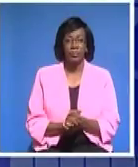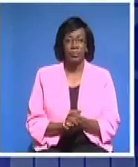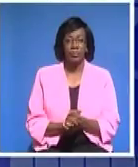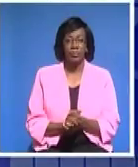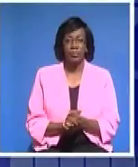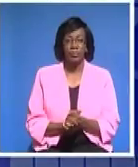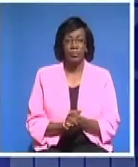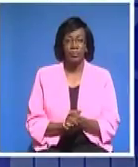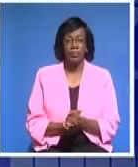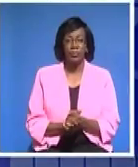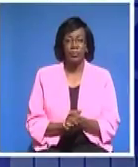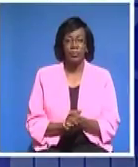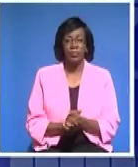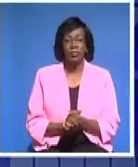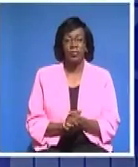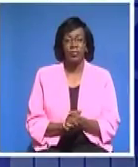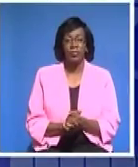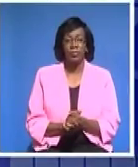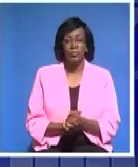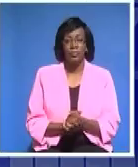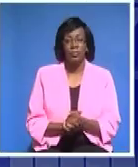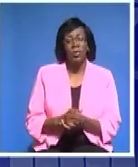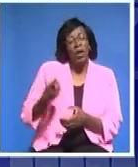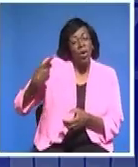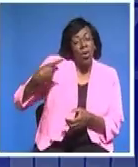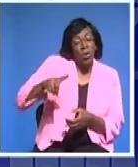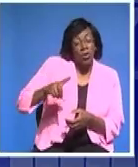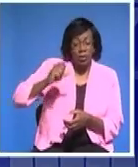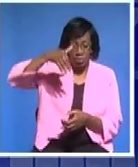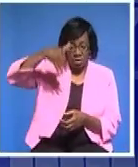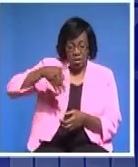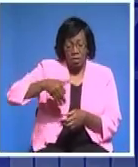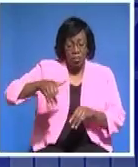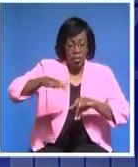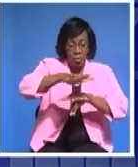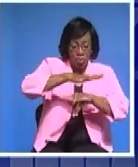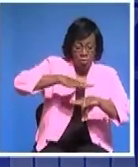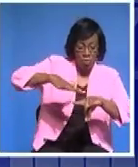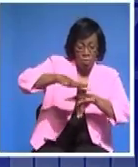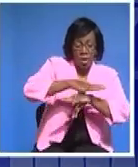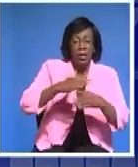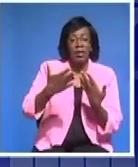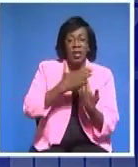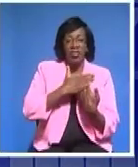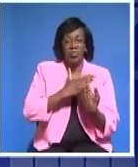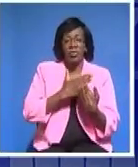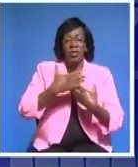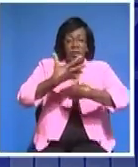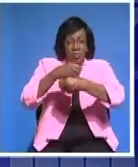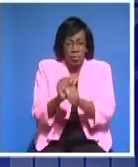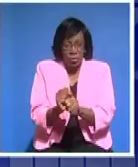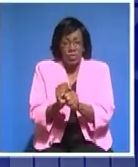Even though the Namibian wildlife and environment conservation model has been hailed as a success story